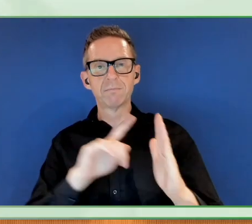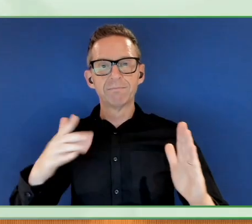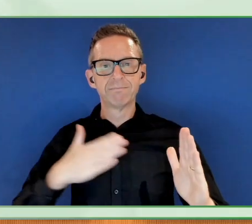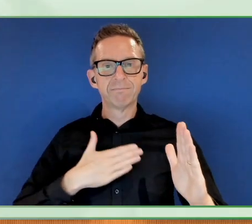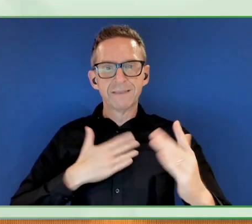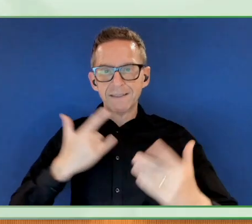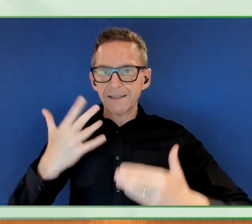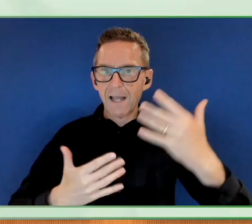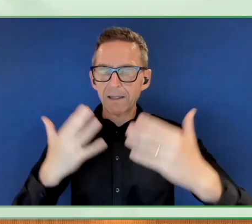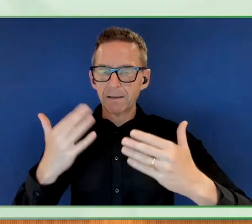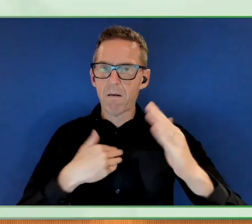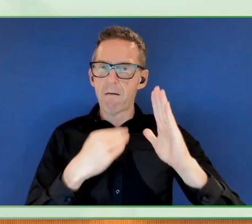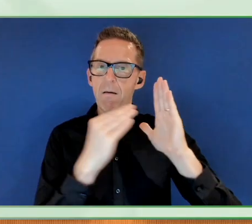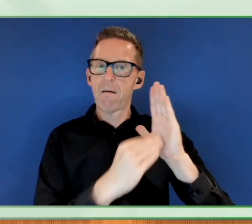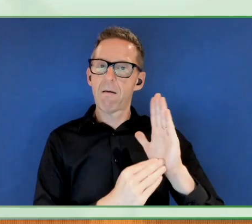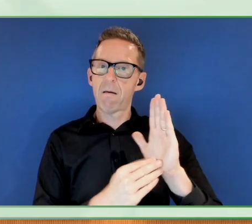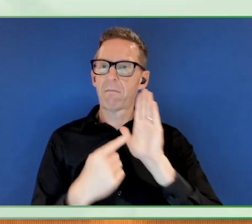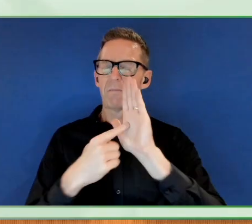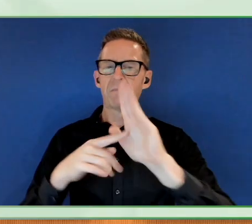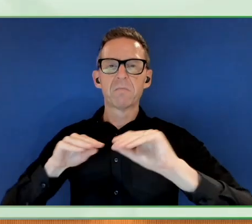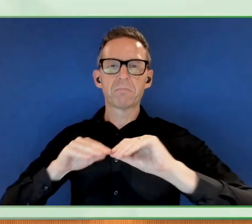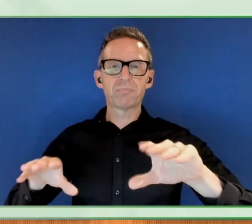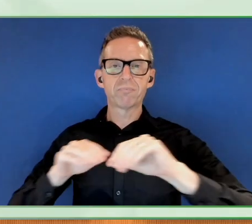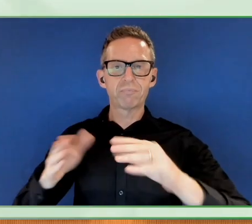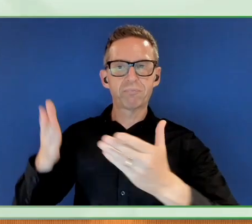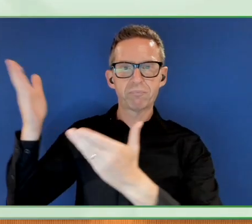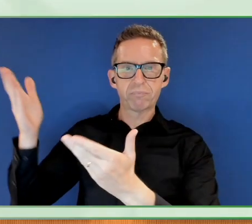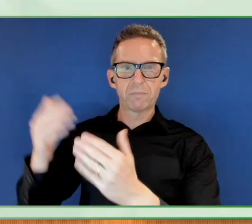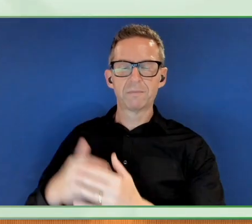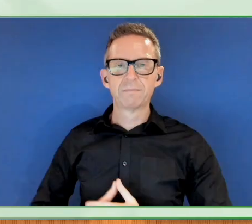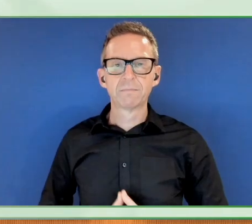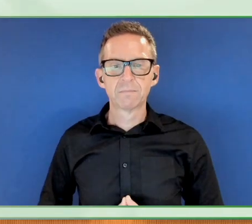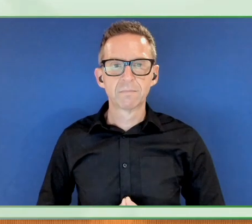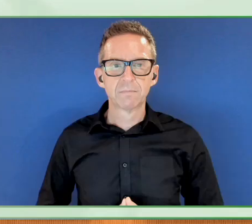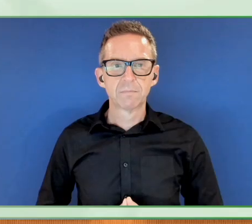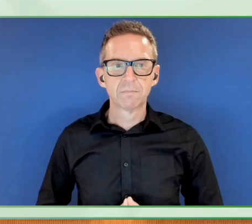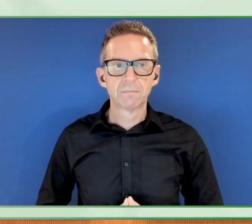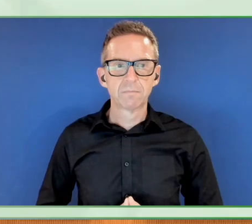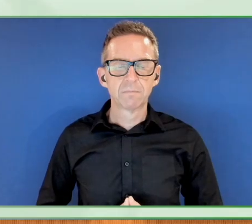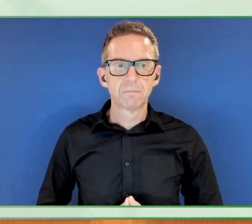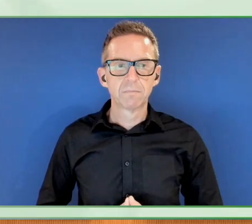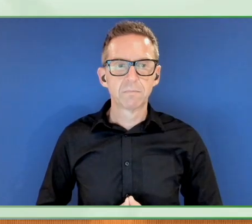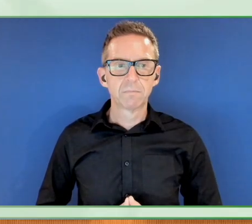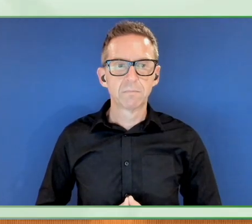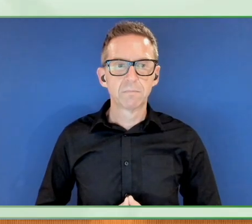our analysis. And for those of you who are very interested in such data,